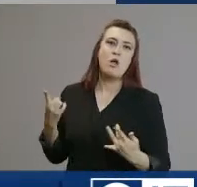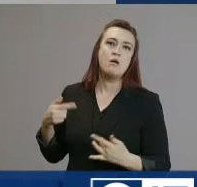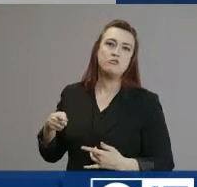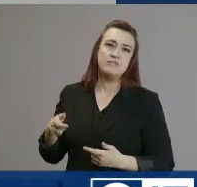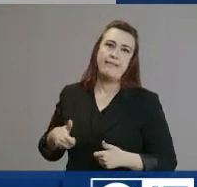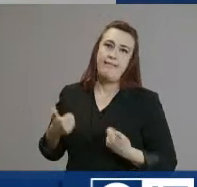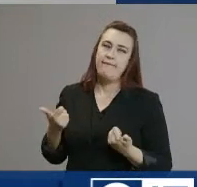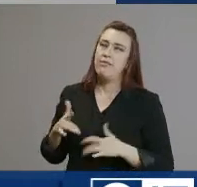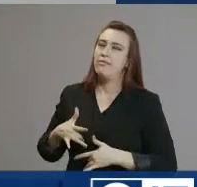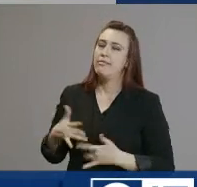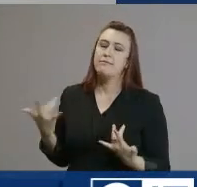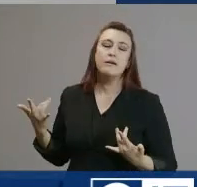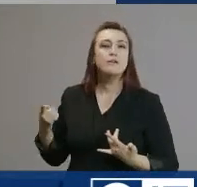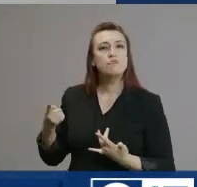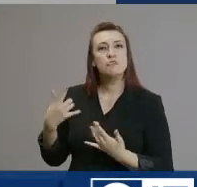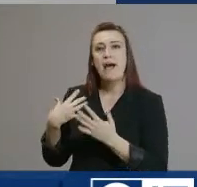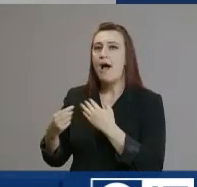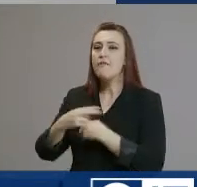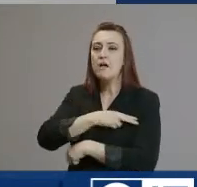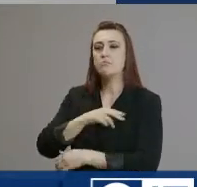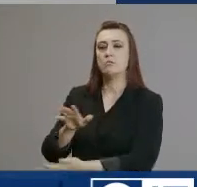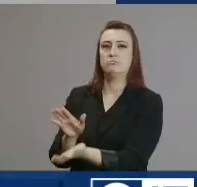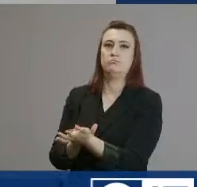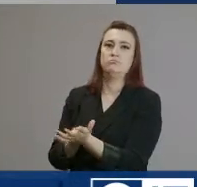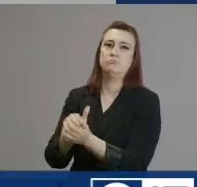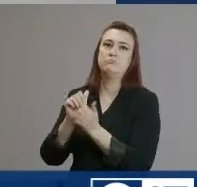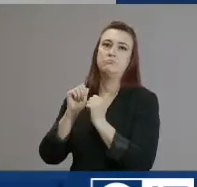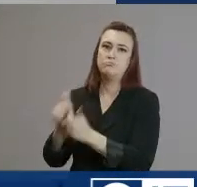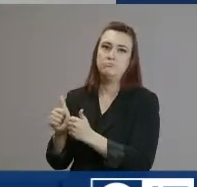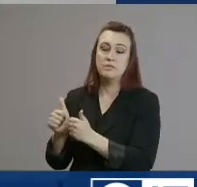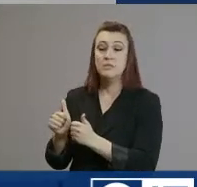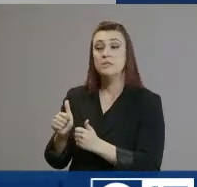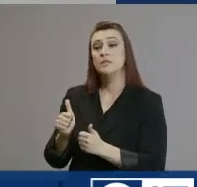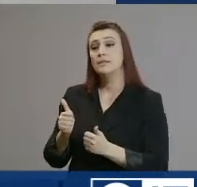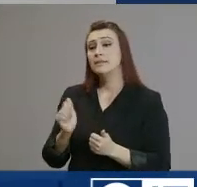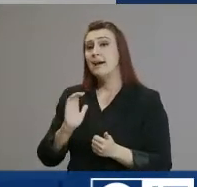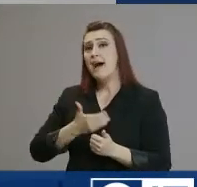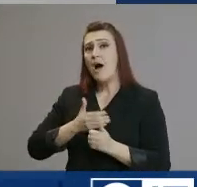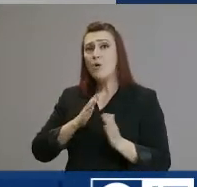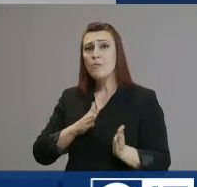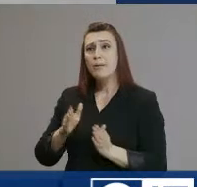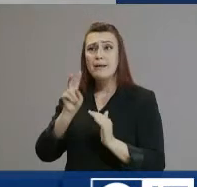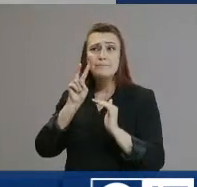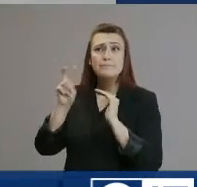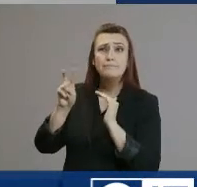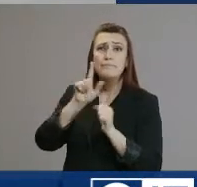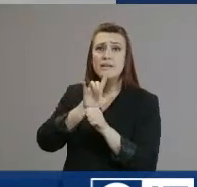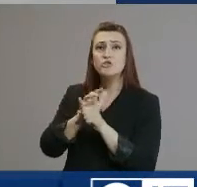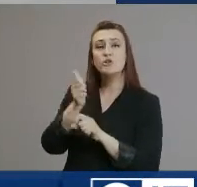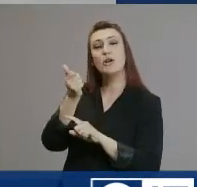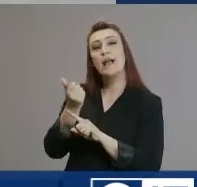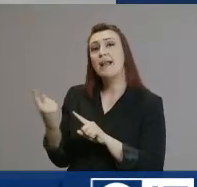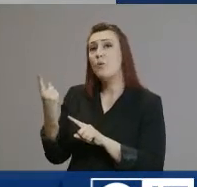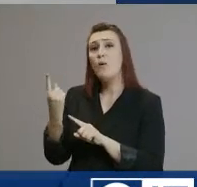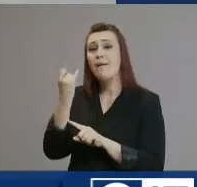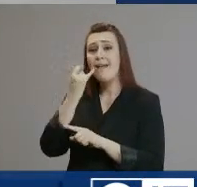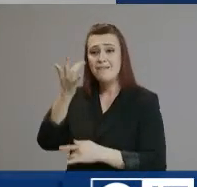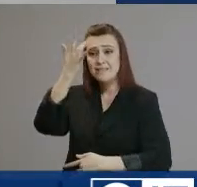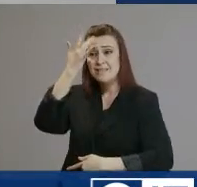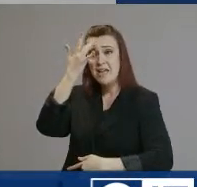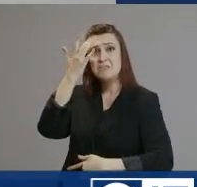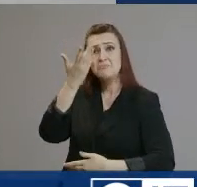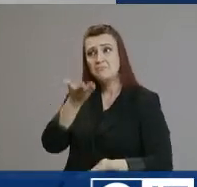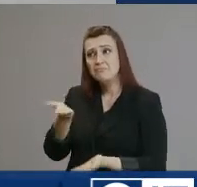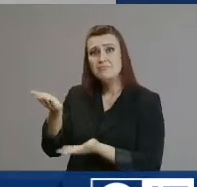want to do is make sure that anyone that gets sick has care inside a hospital, and of course, where